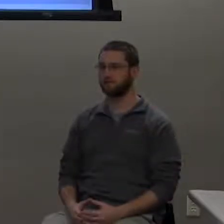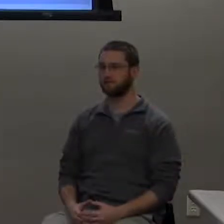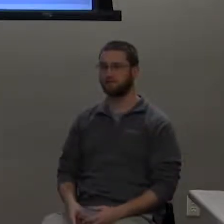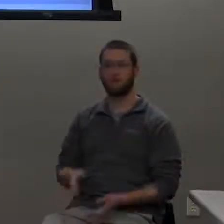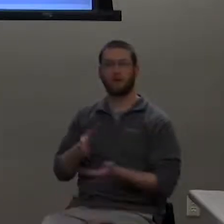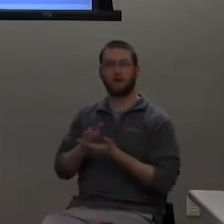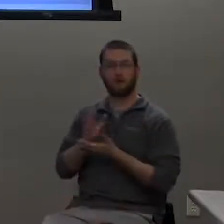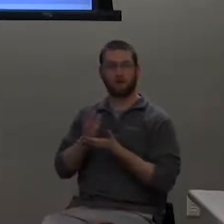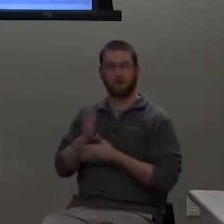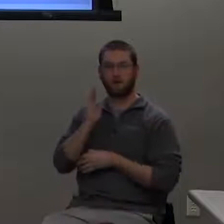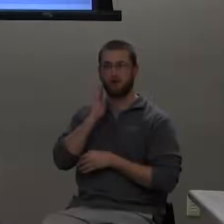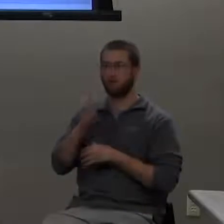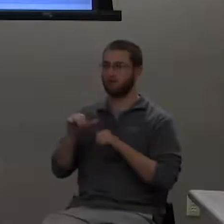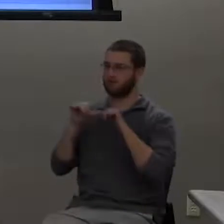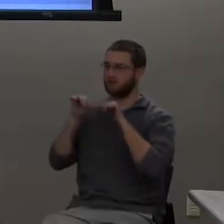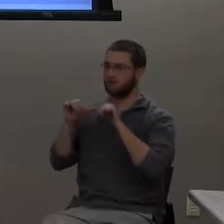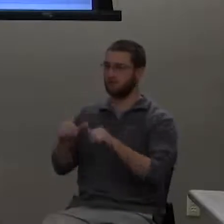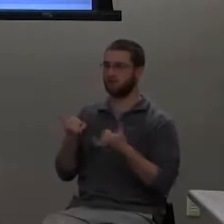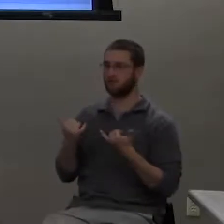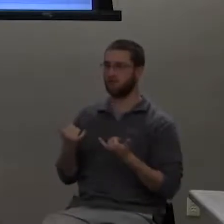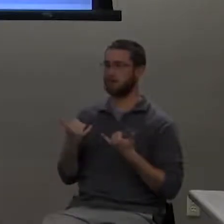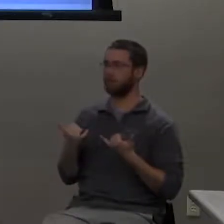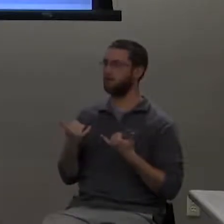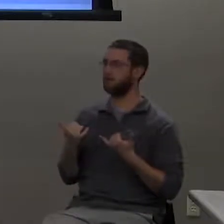All right, well, I'm going to continue moving.